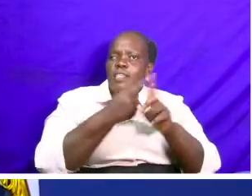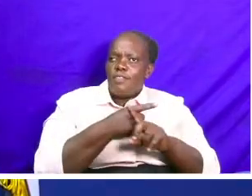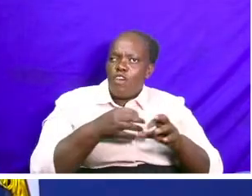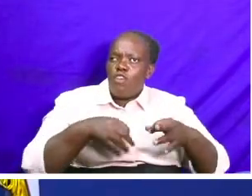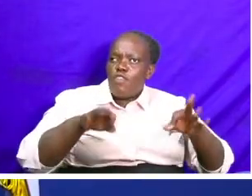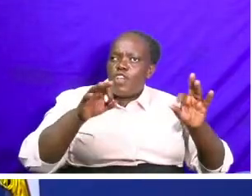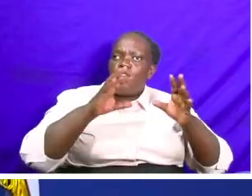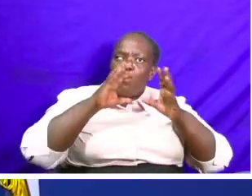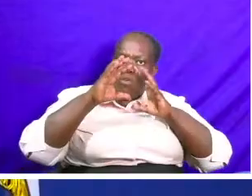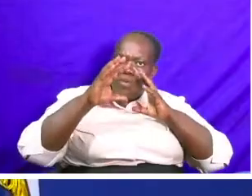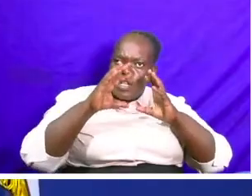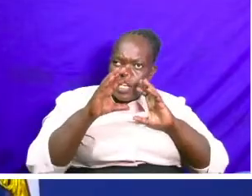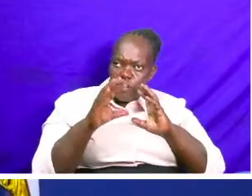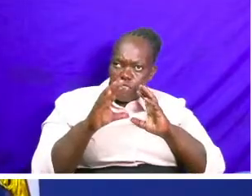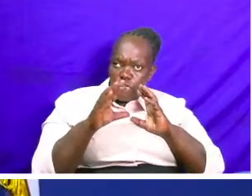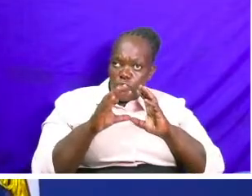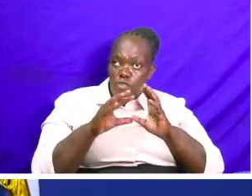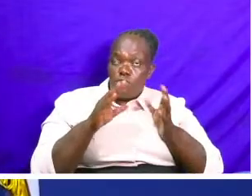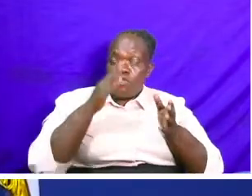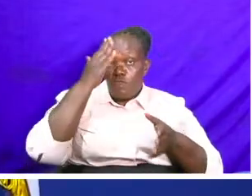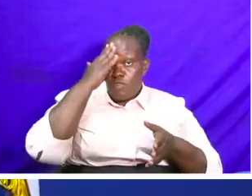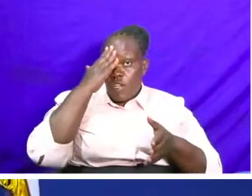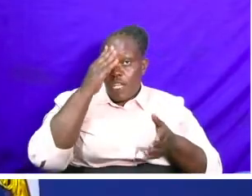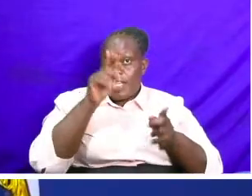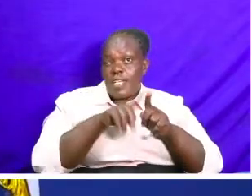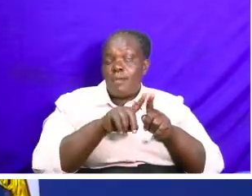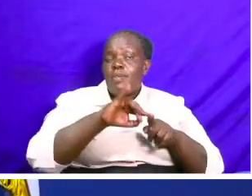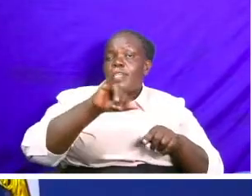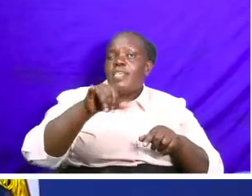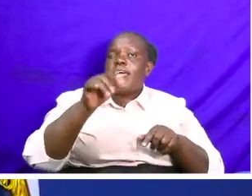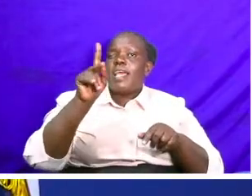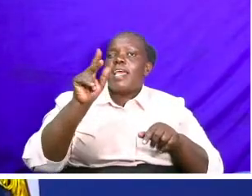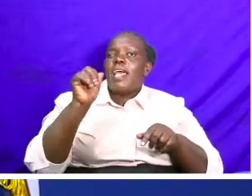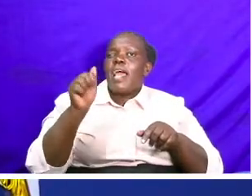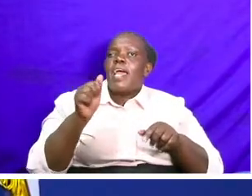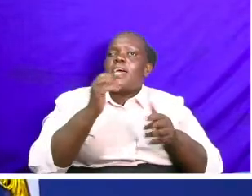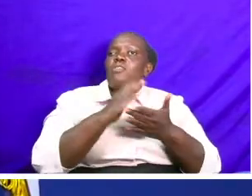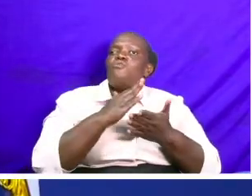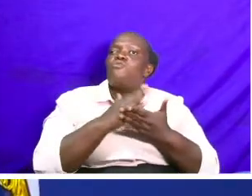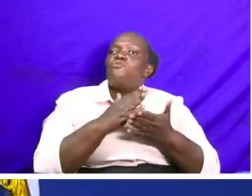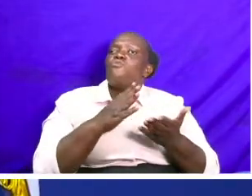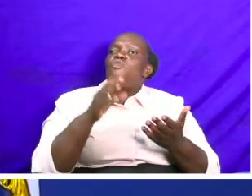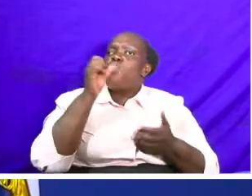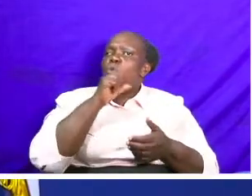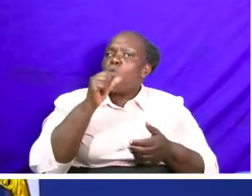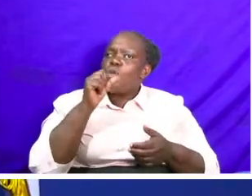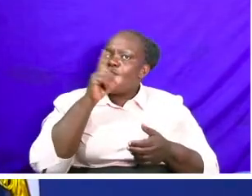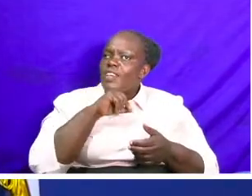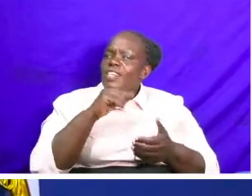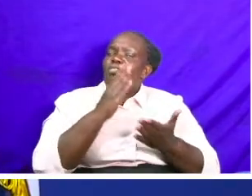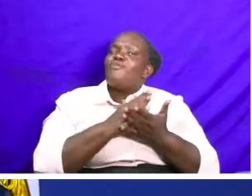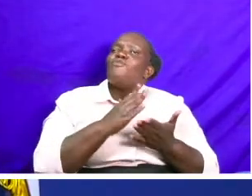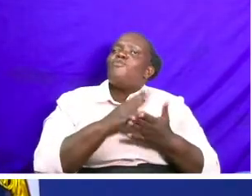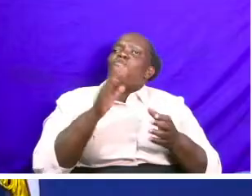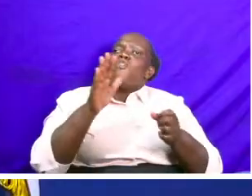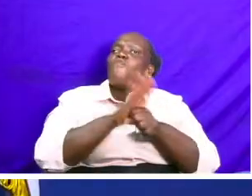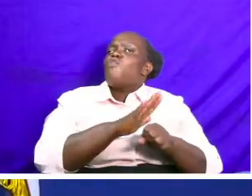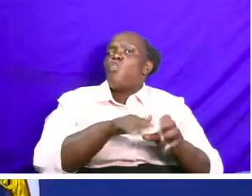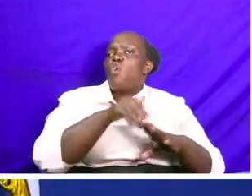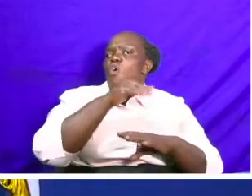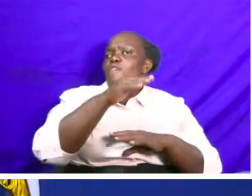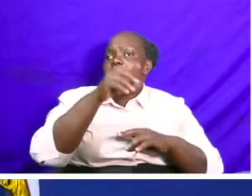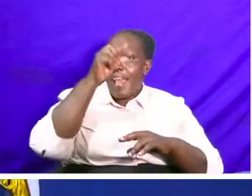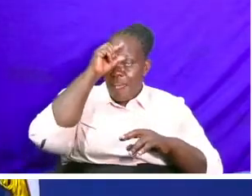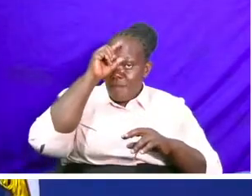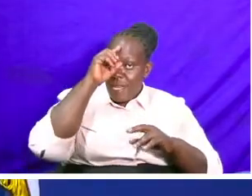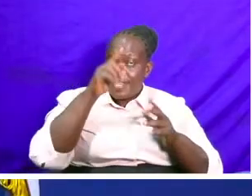official communication, recognizing that much of JKIA's infrastructure is outdated and operating beyond capacity. The